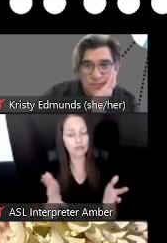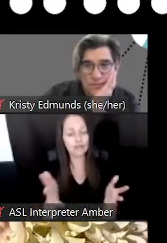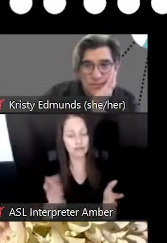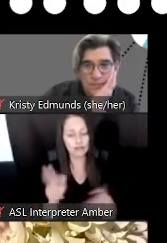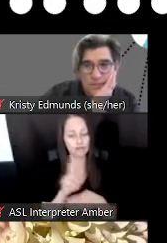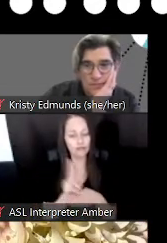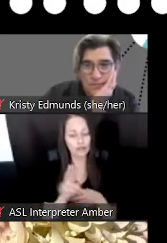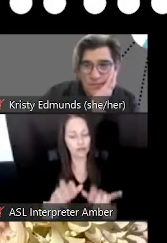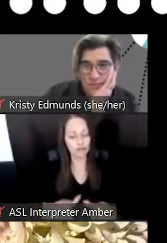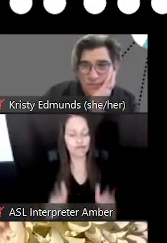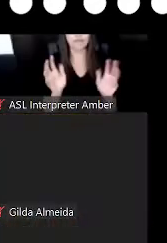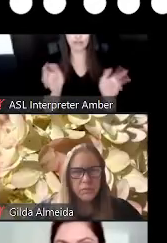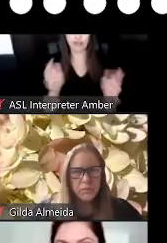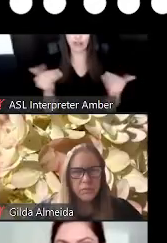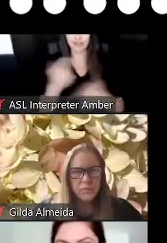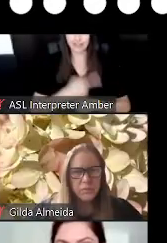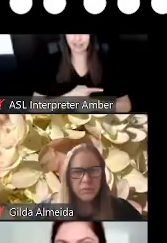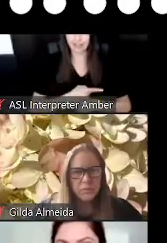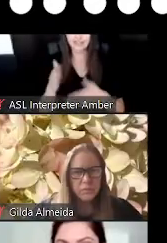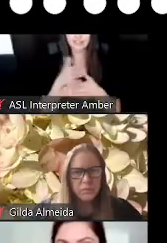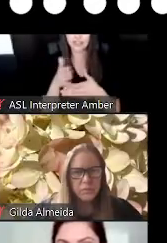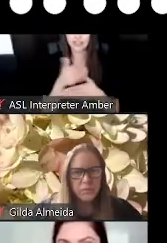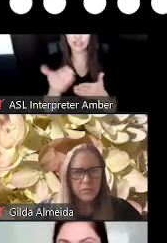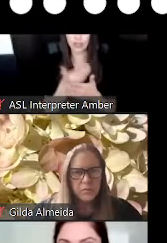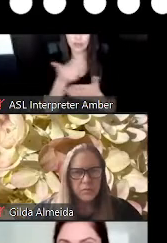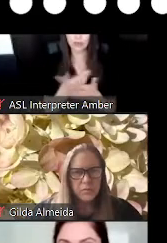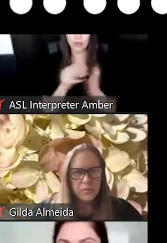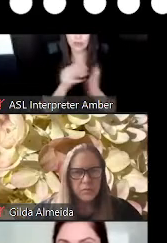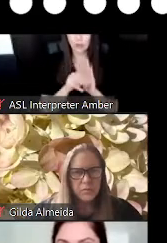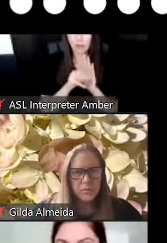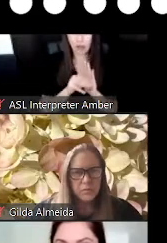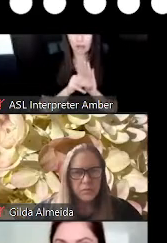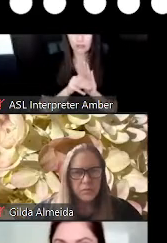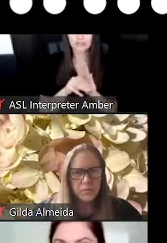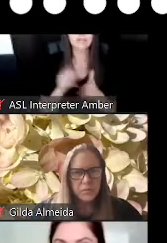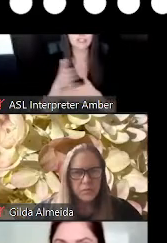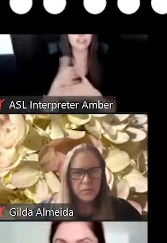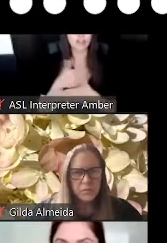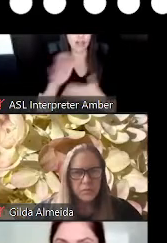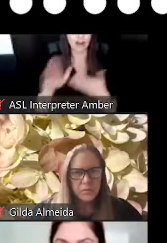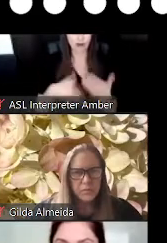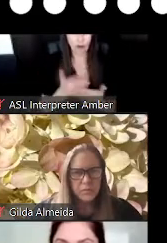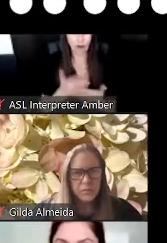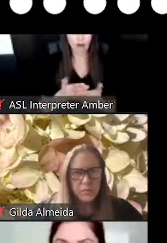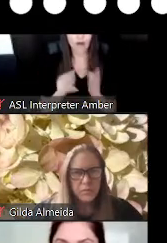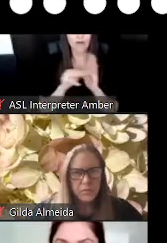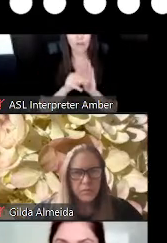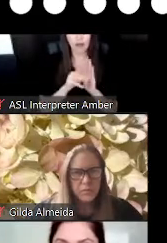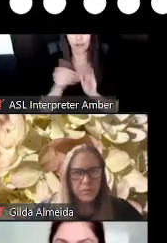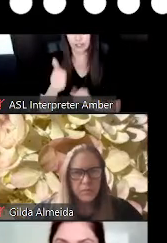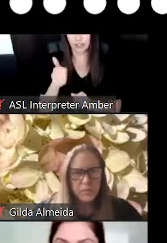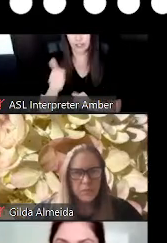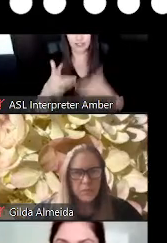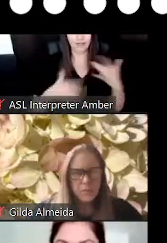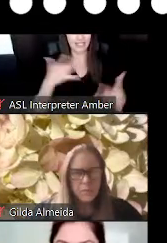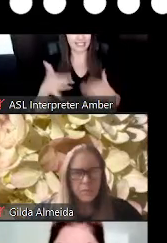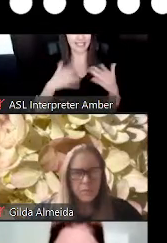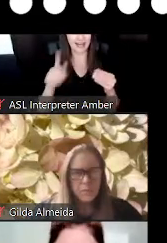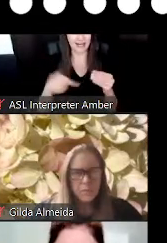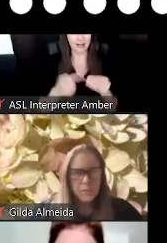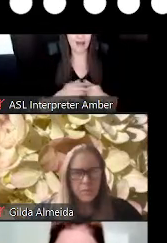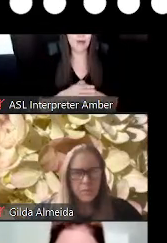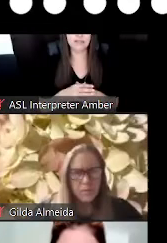throughout today to share new models, to share all models that you are excited about. We